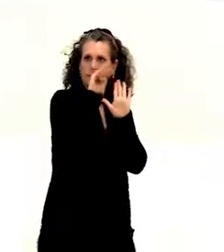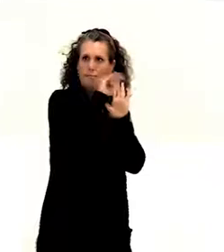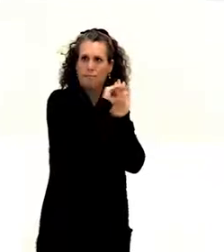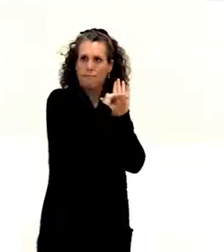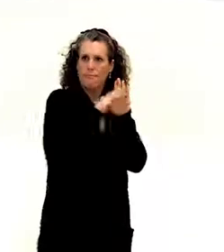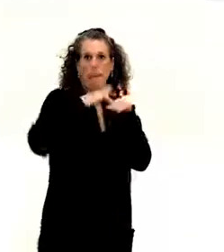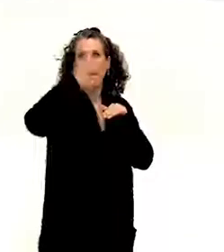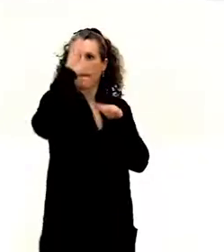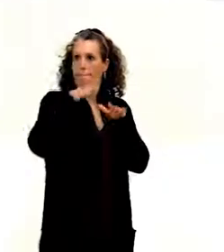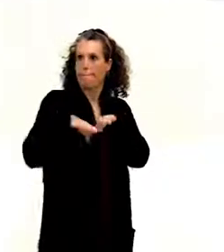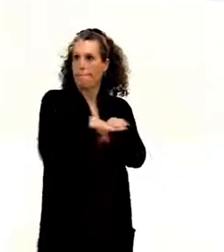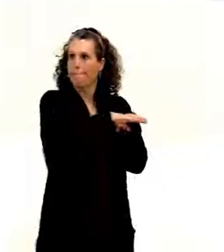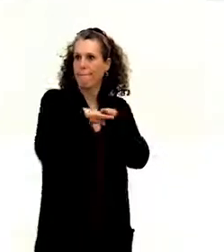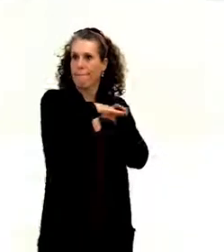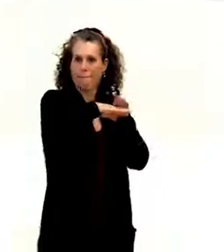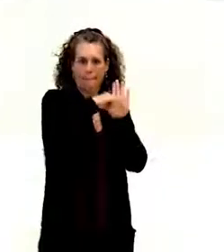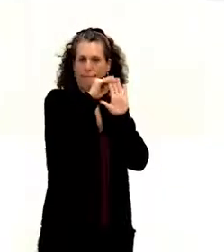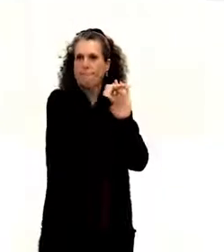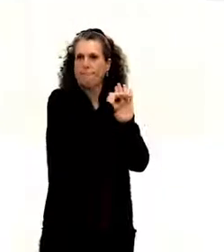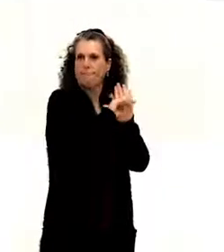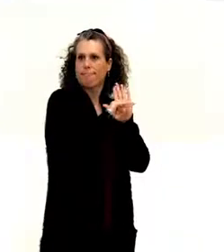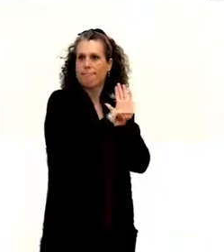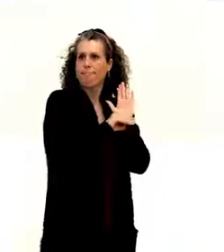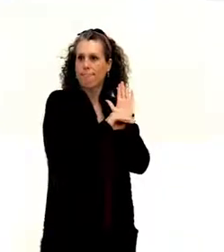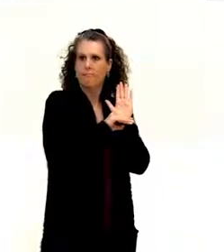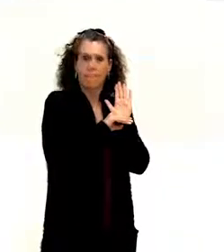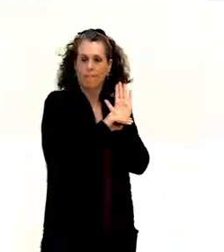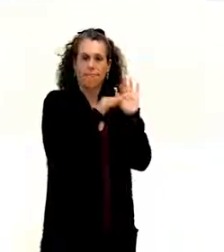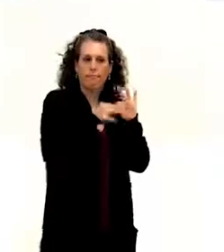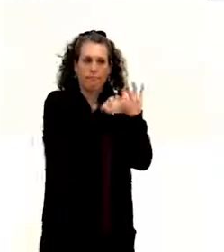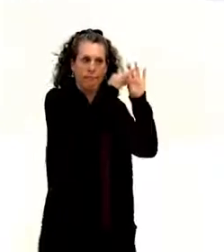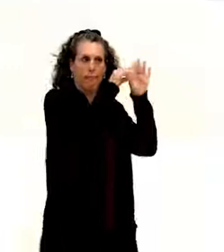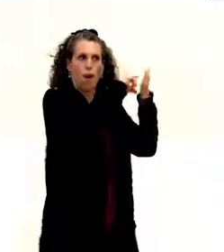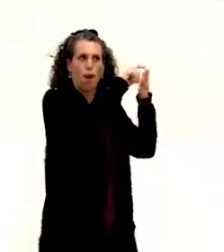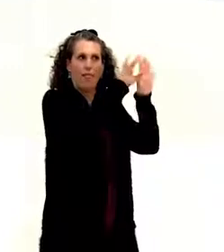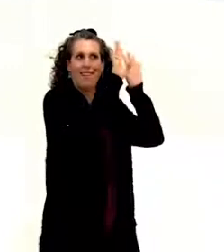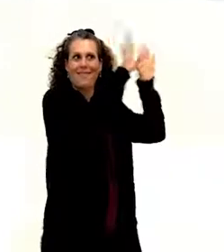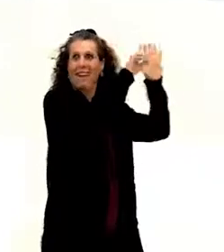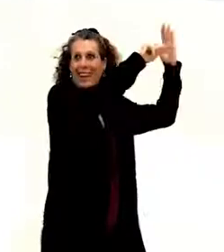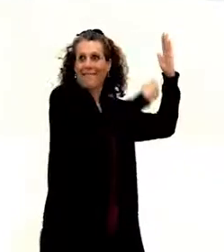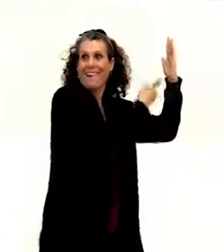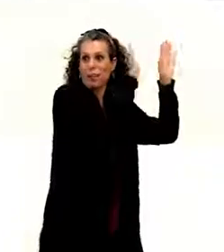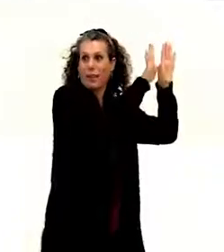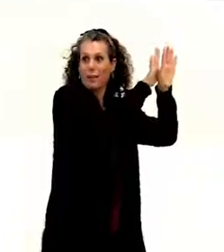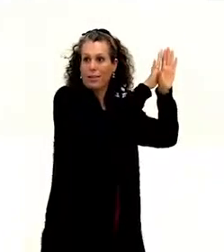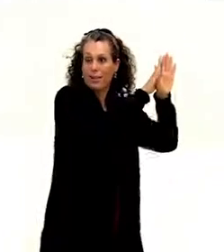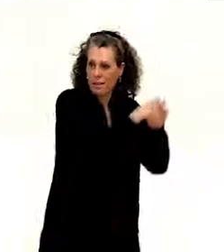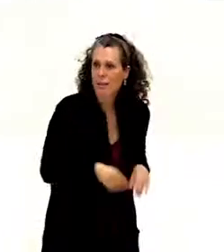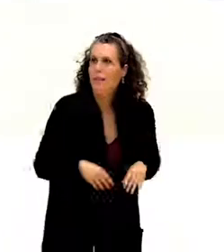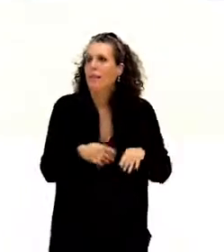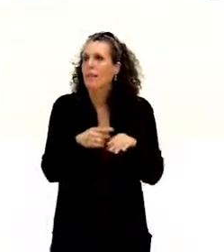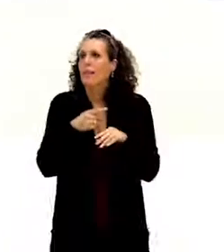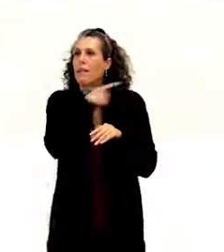minimum standards of Article 9 of the Convention is defining in member states